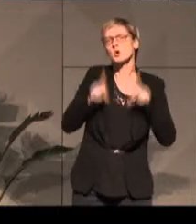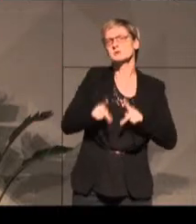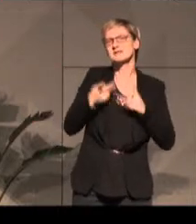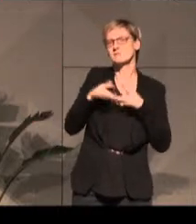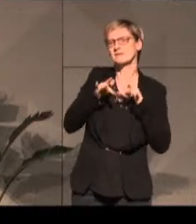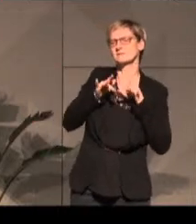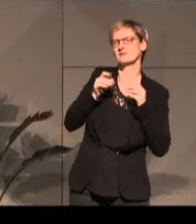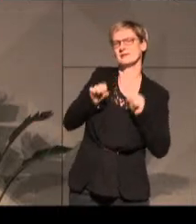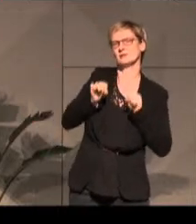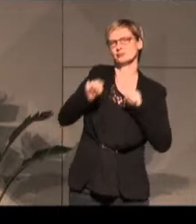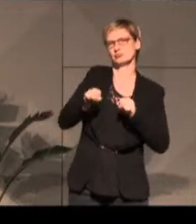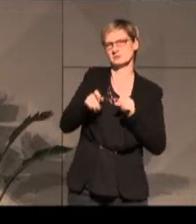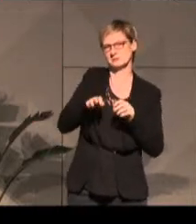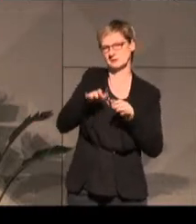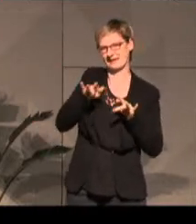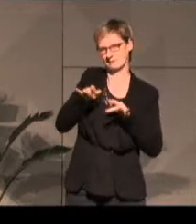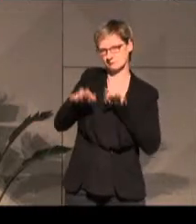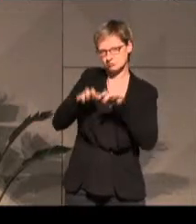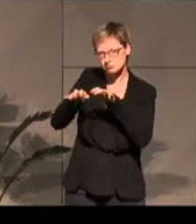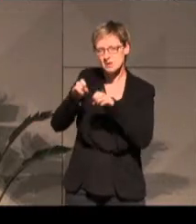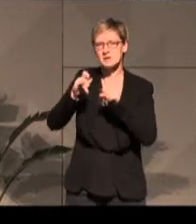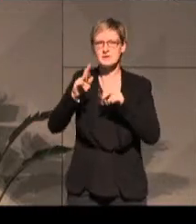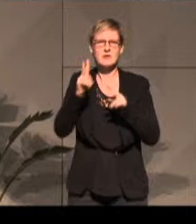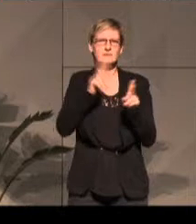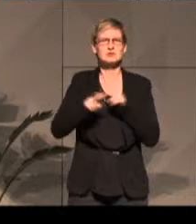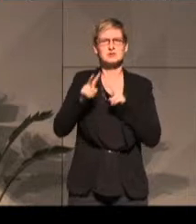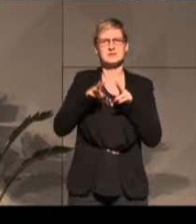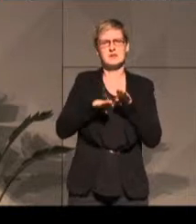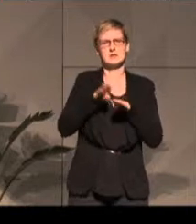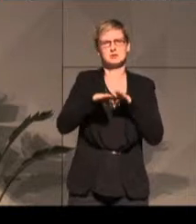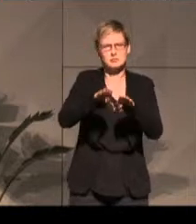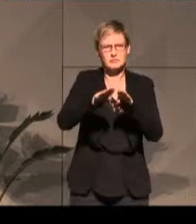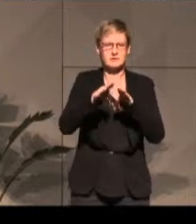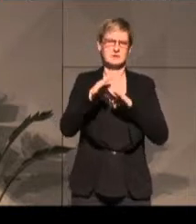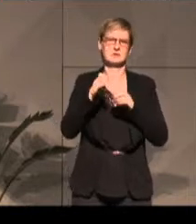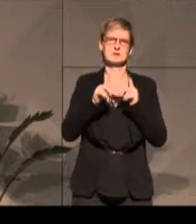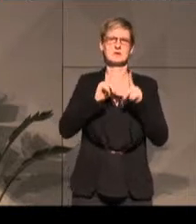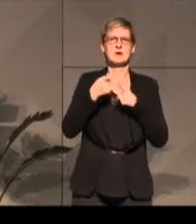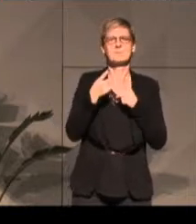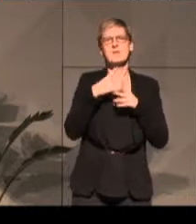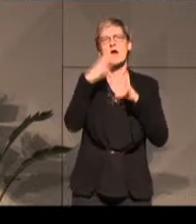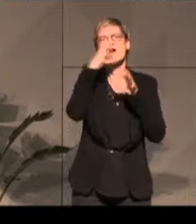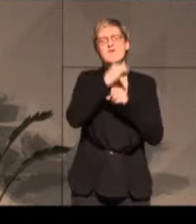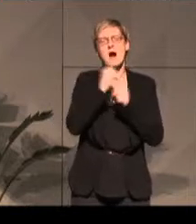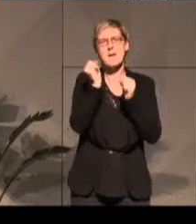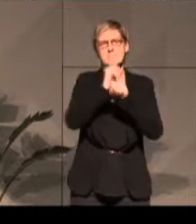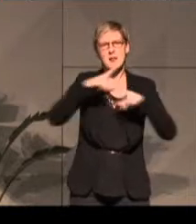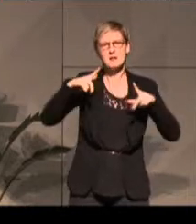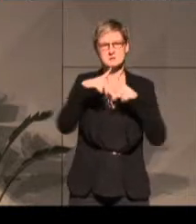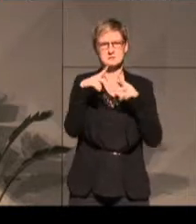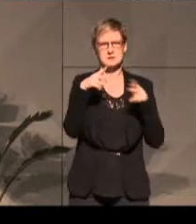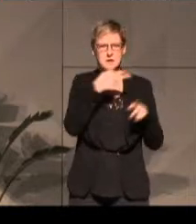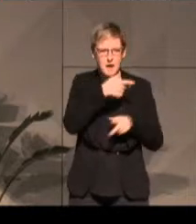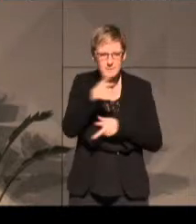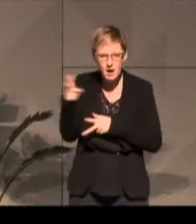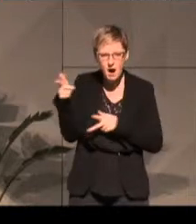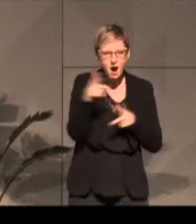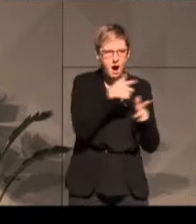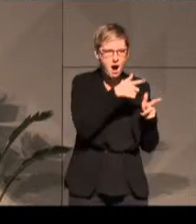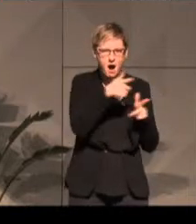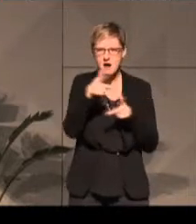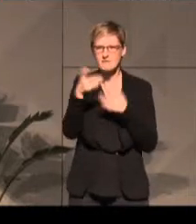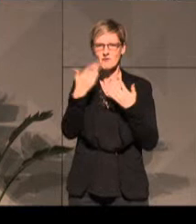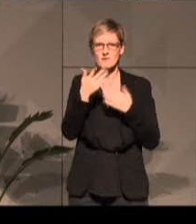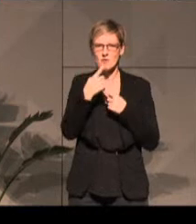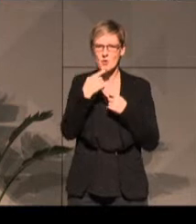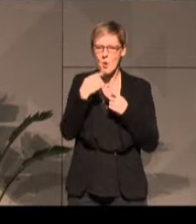a safety and protection concept with a couple of safety levels, with infrared